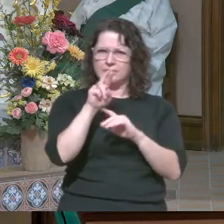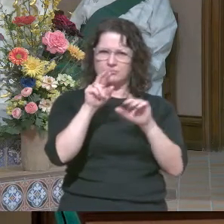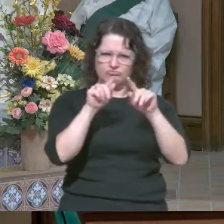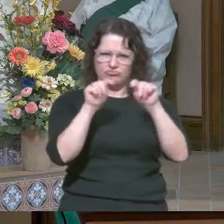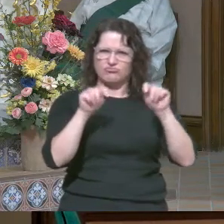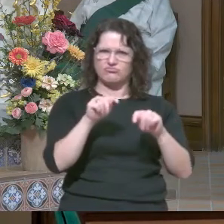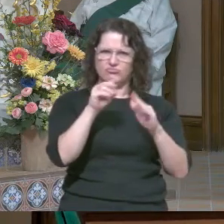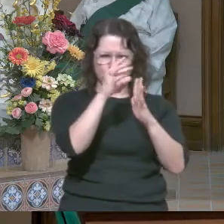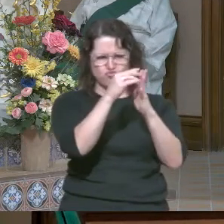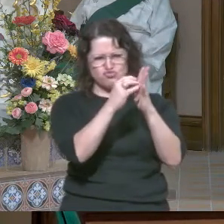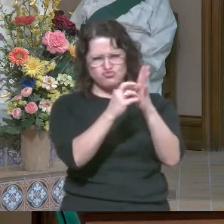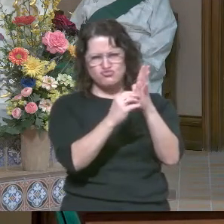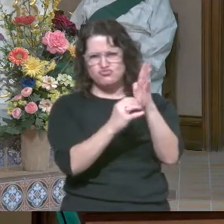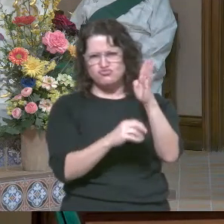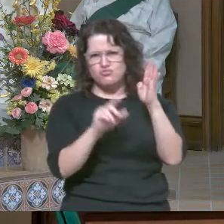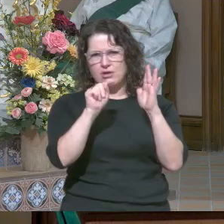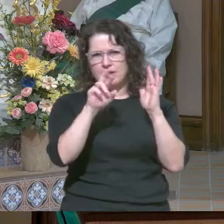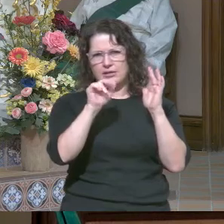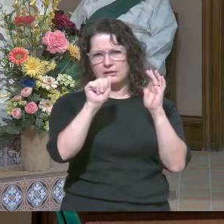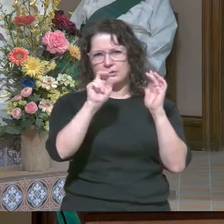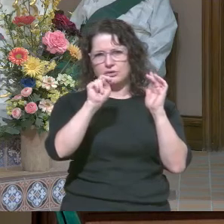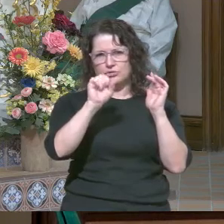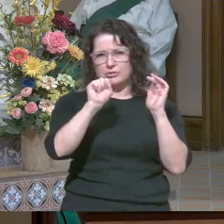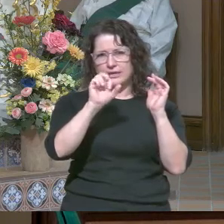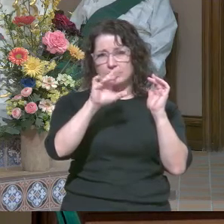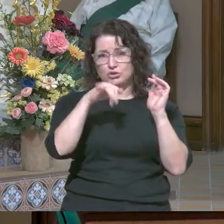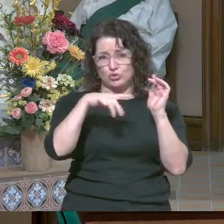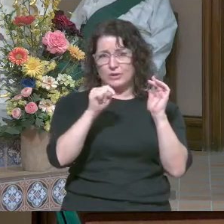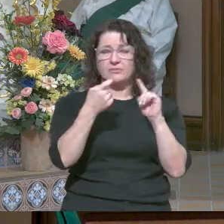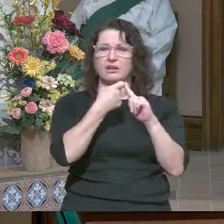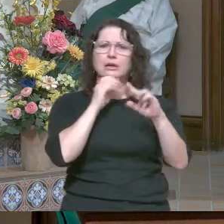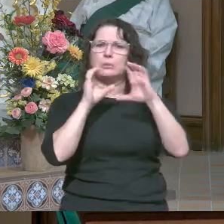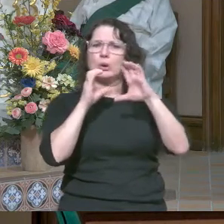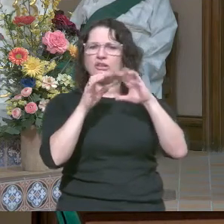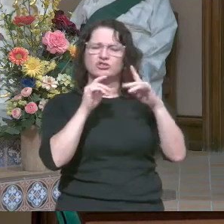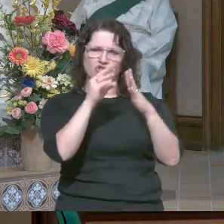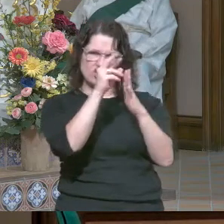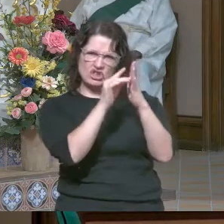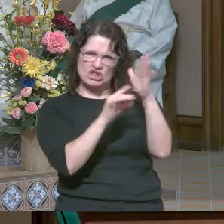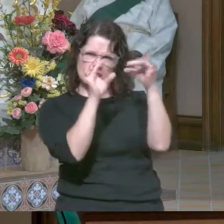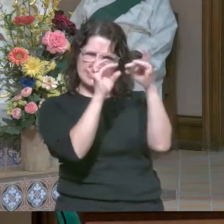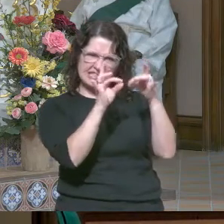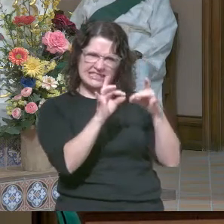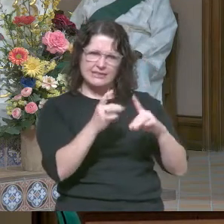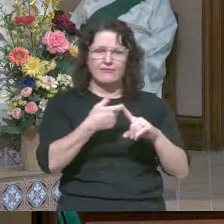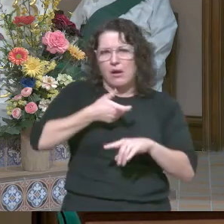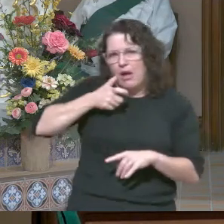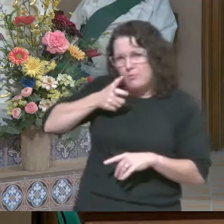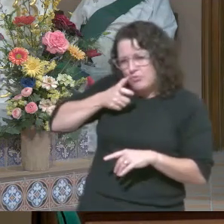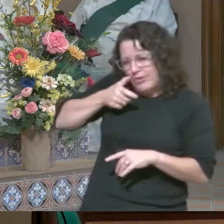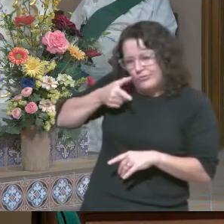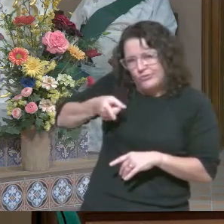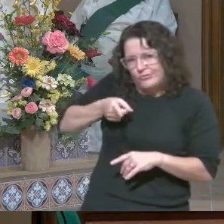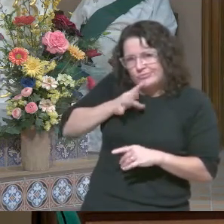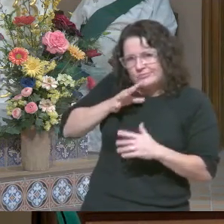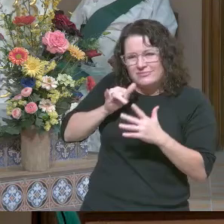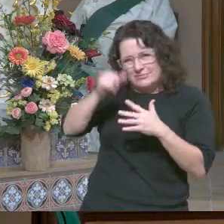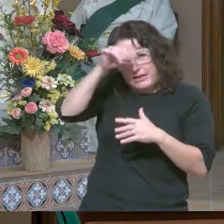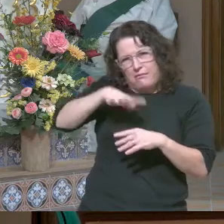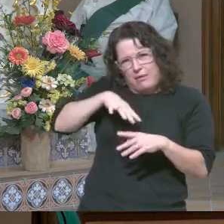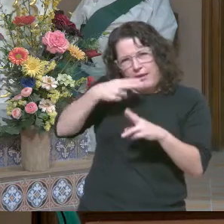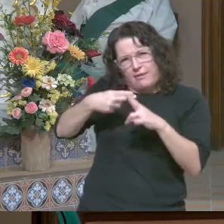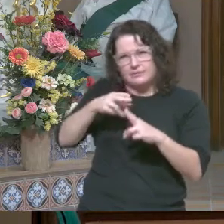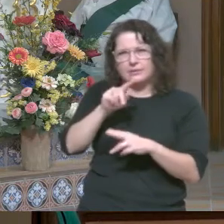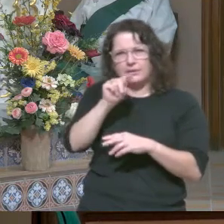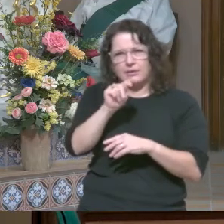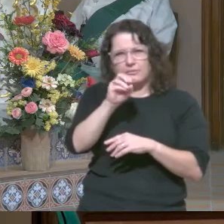mistaken. And in his transcript of his communication with the operator he was talking to, and